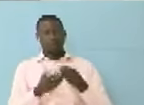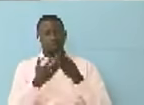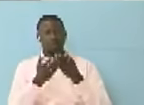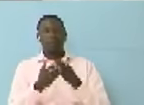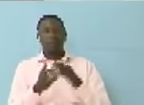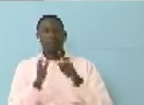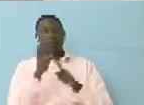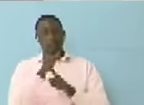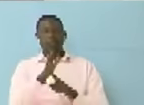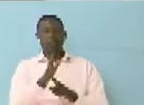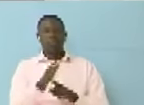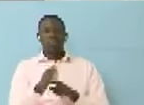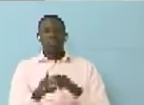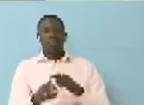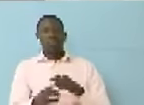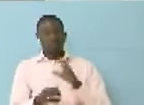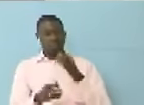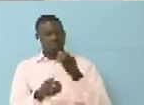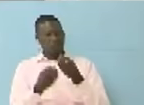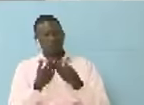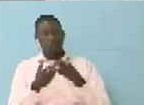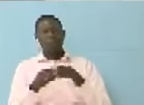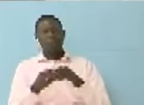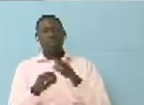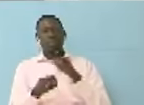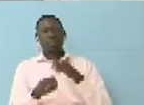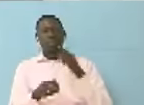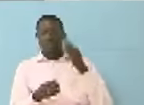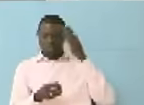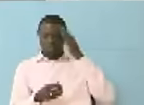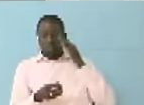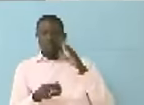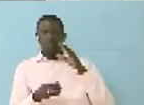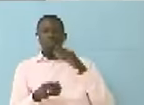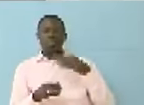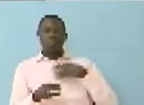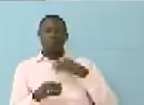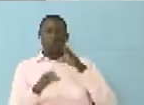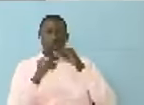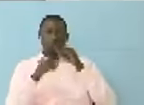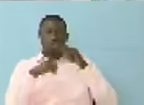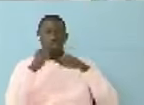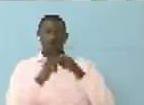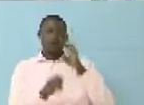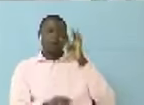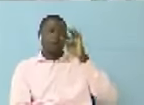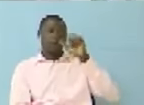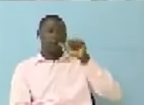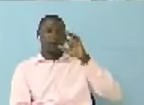Later you can give examples. I know you want to talk about firing. We will come to firing.